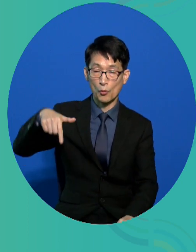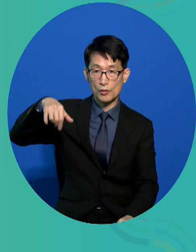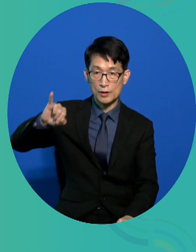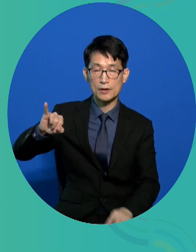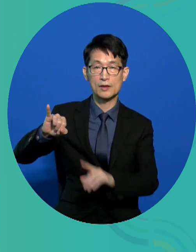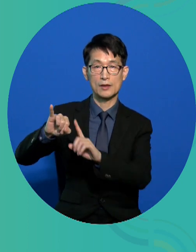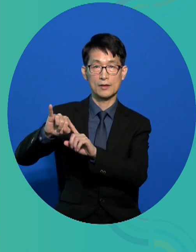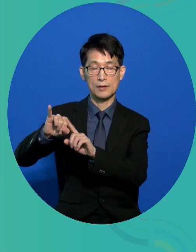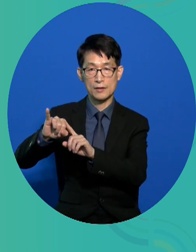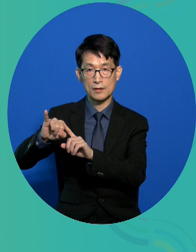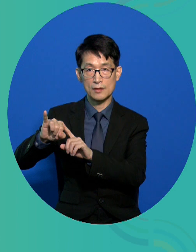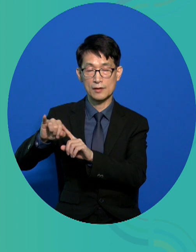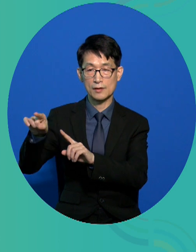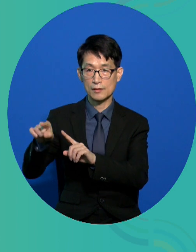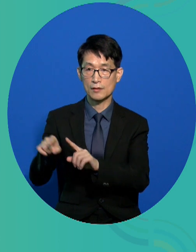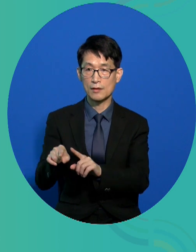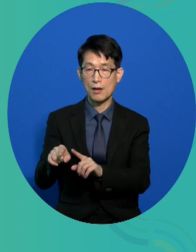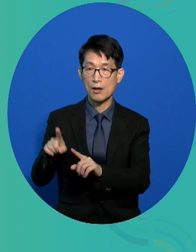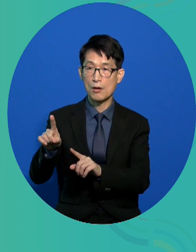or stenography. The